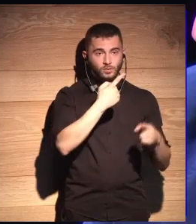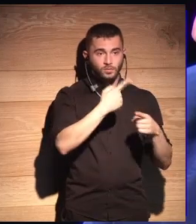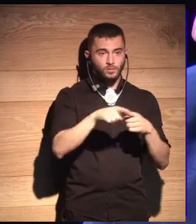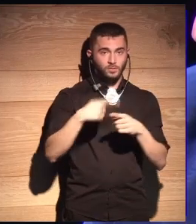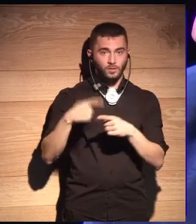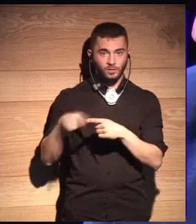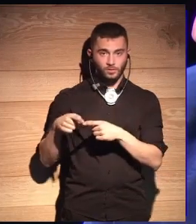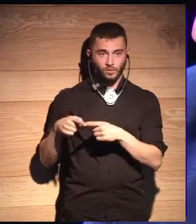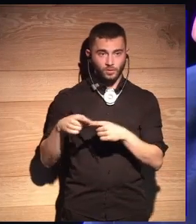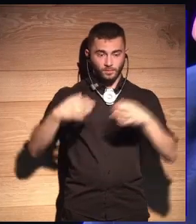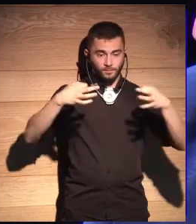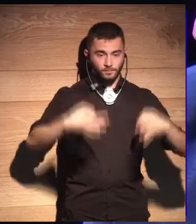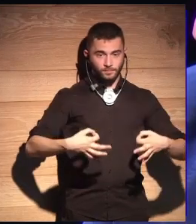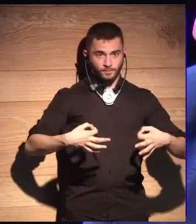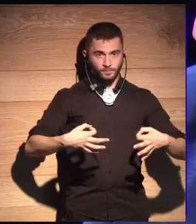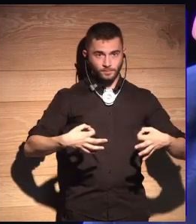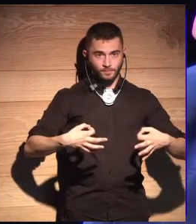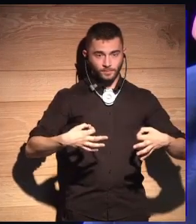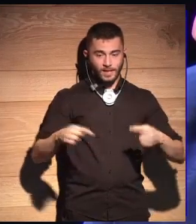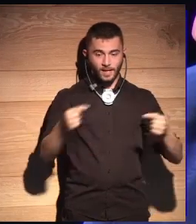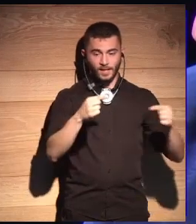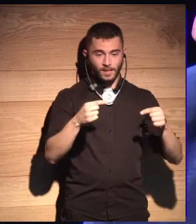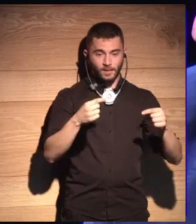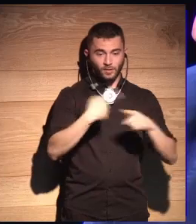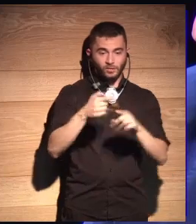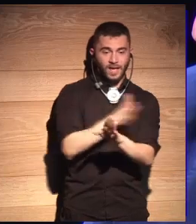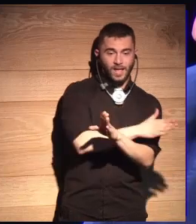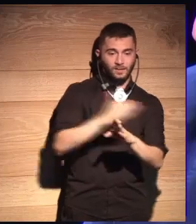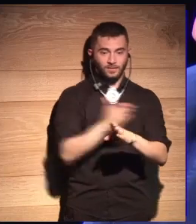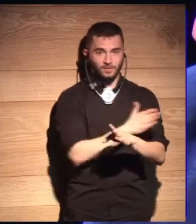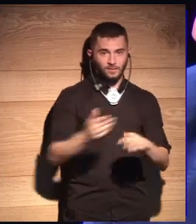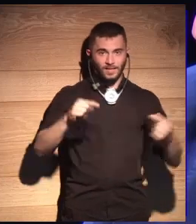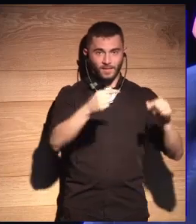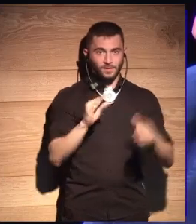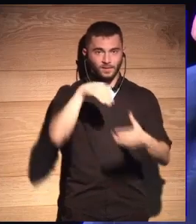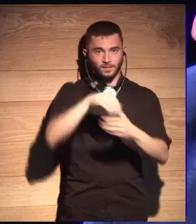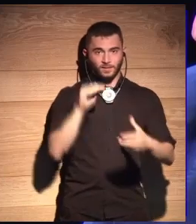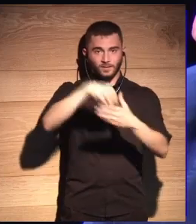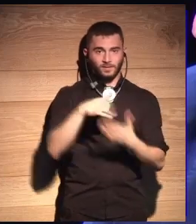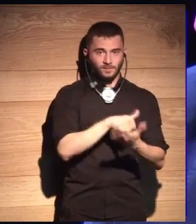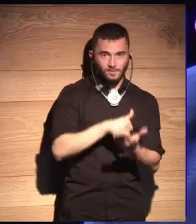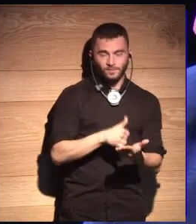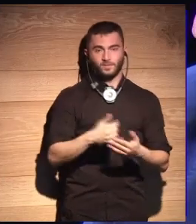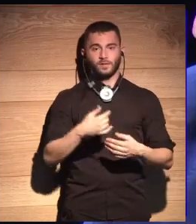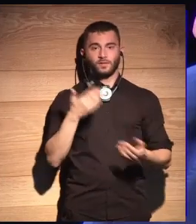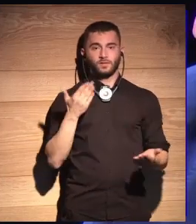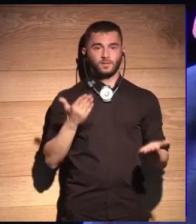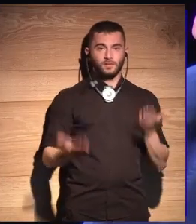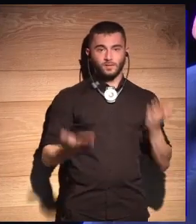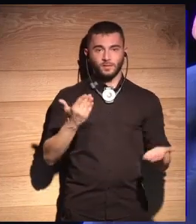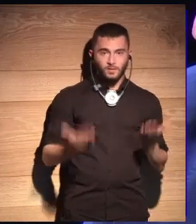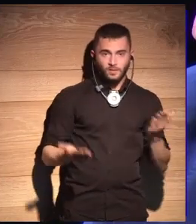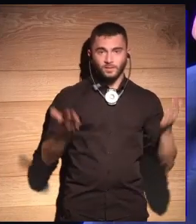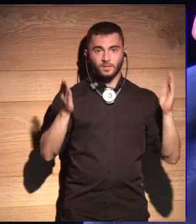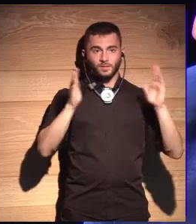in one way or another, the material elements come into our debate again. We are talking about more